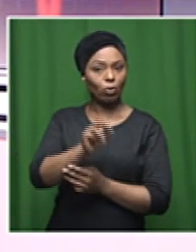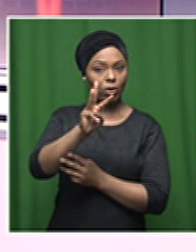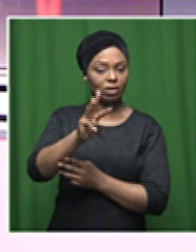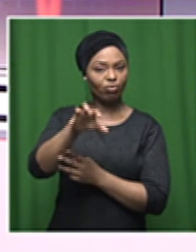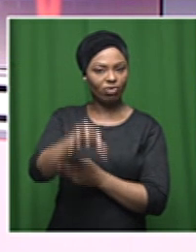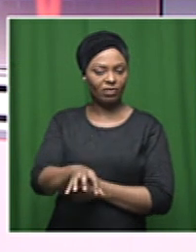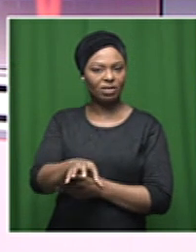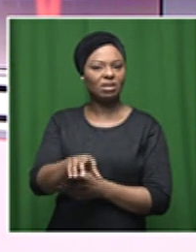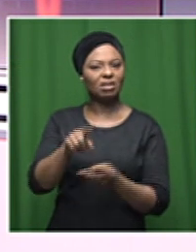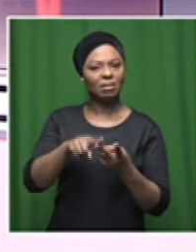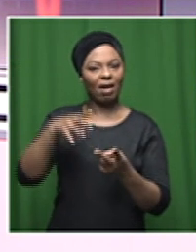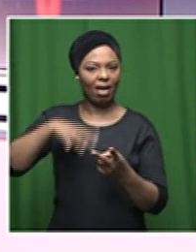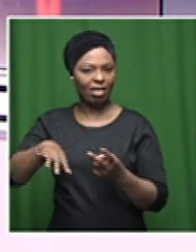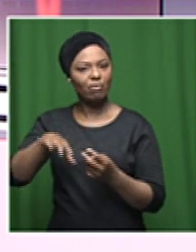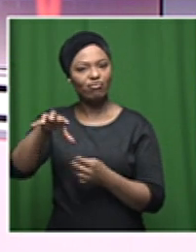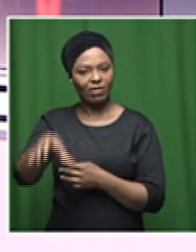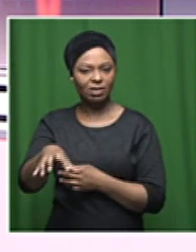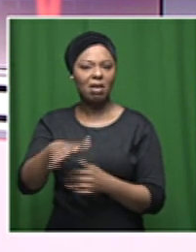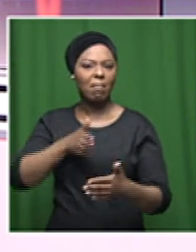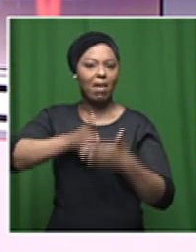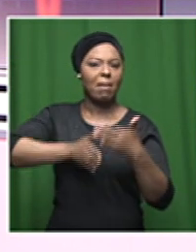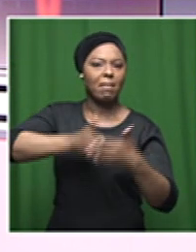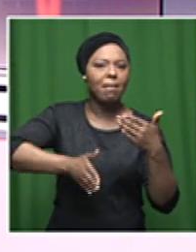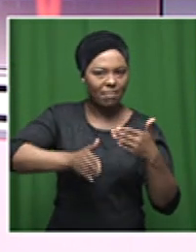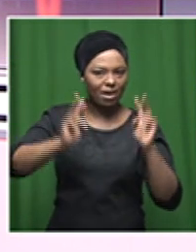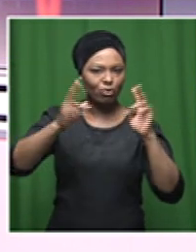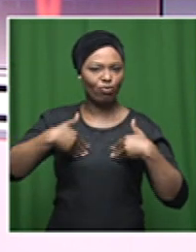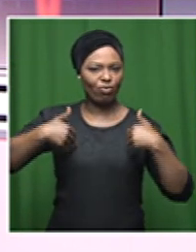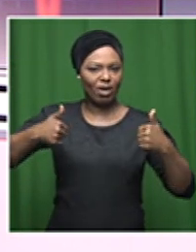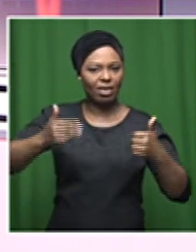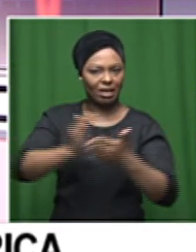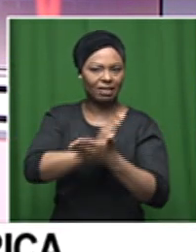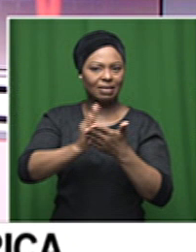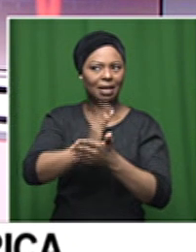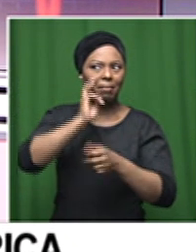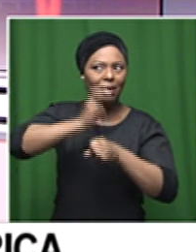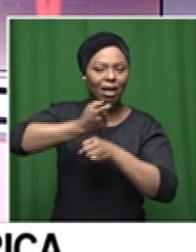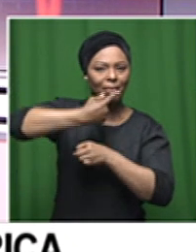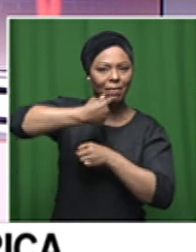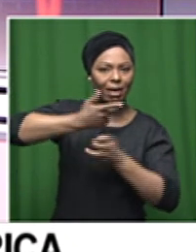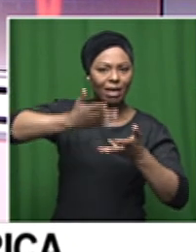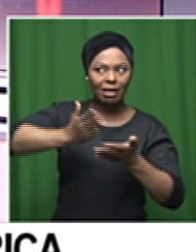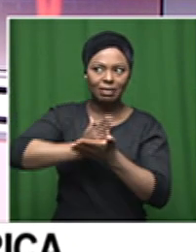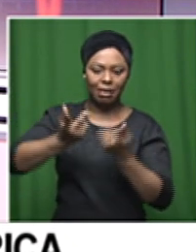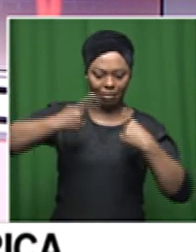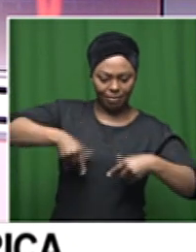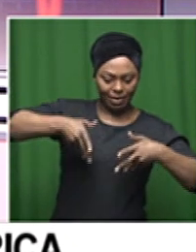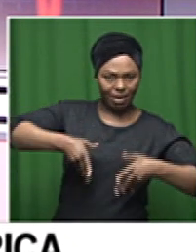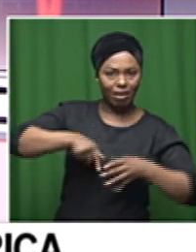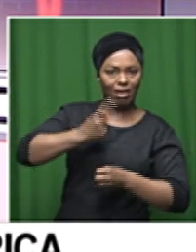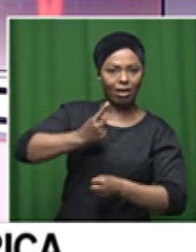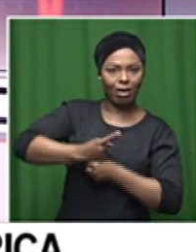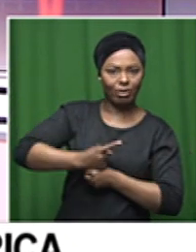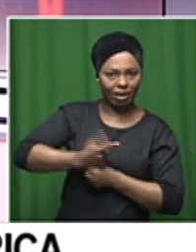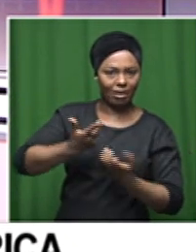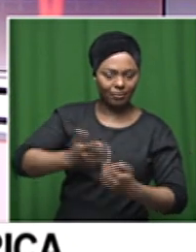a variety of access barriers. This resulting in some patients seeking medical attention here in some of these Gauteng health facilities. Now,